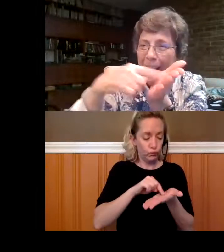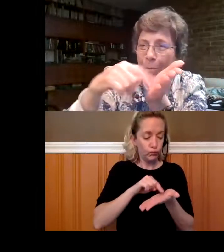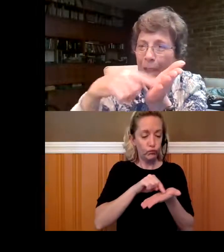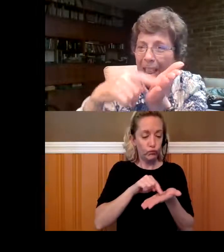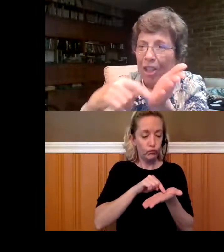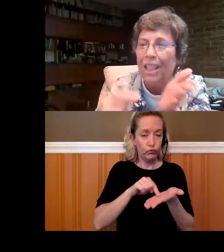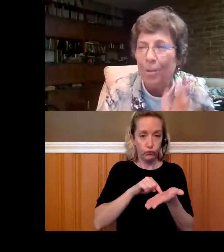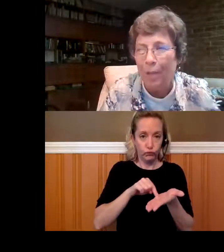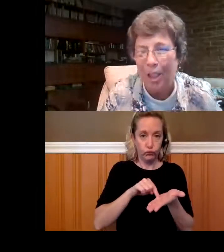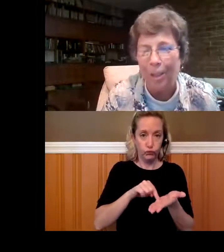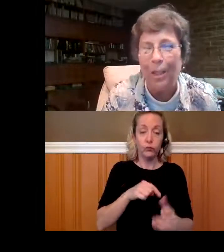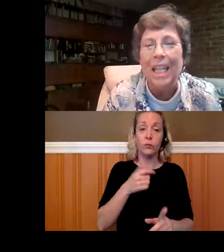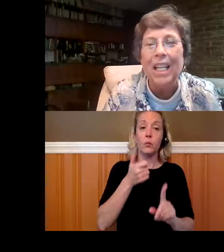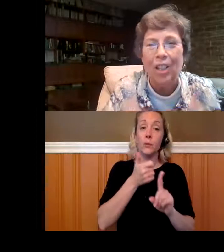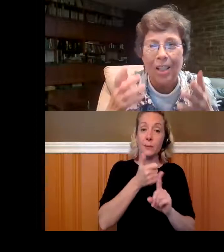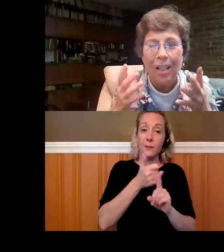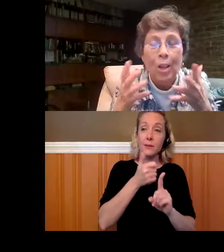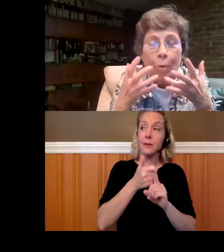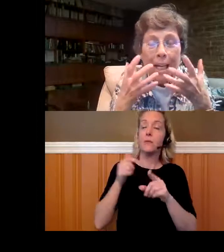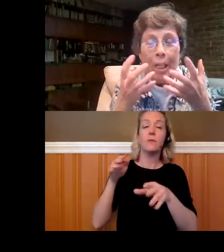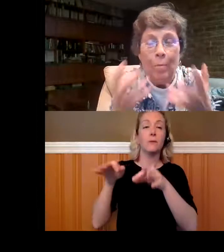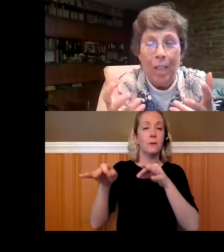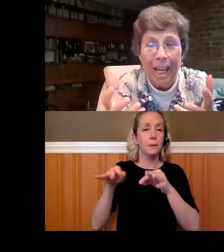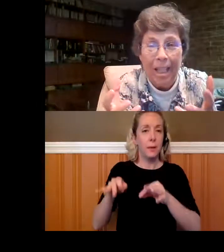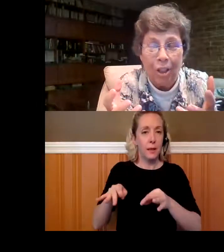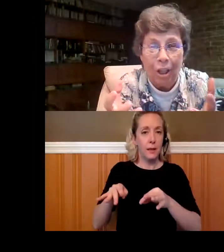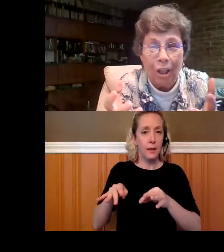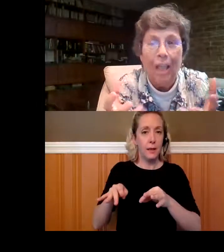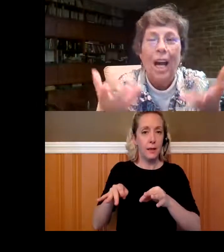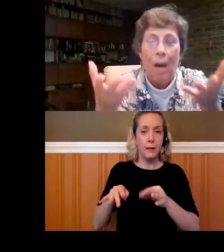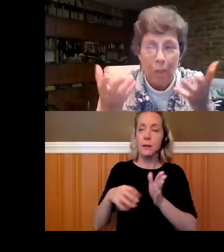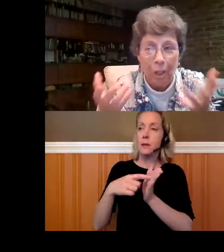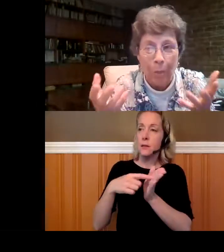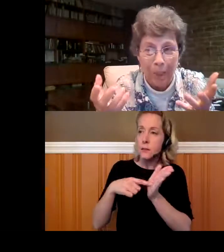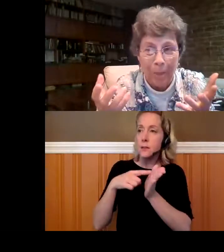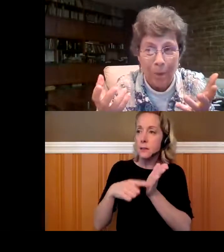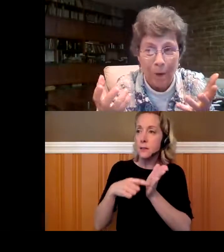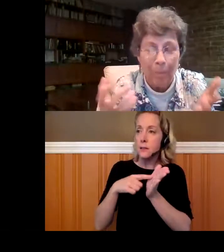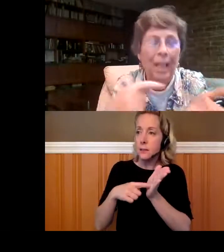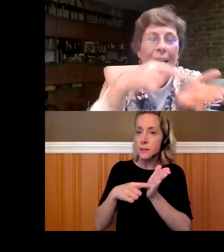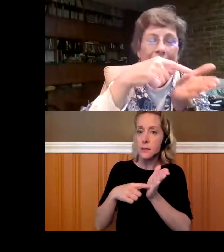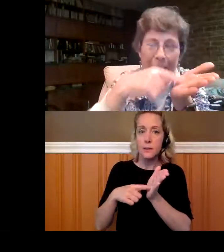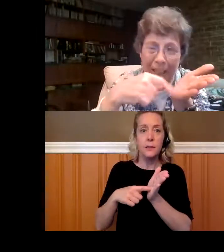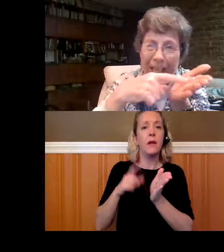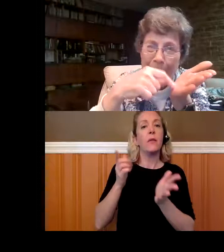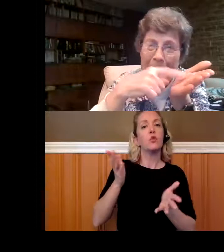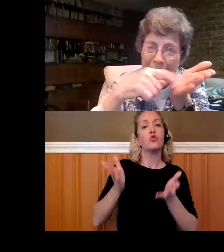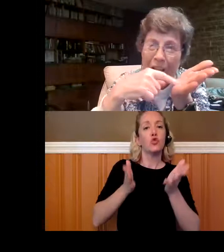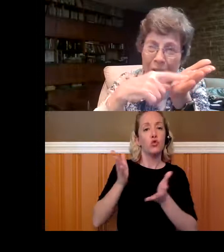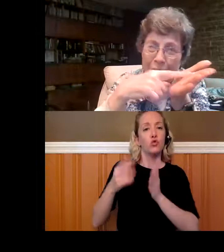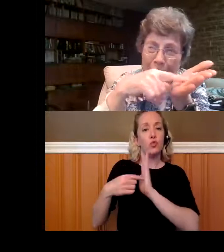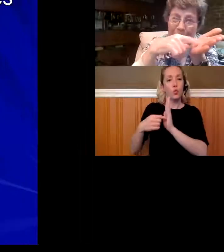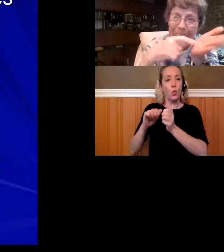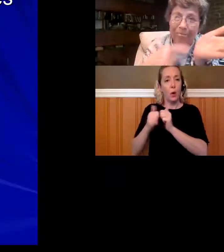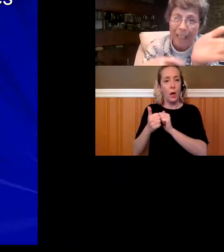so he had just, the way he communicated to her, I want you to print on my palm, and he gestured to her. He